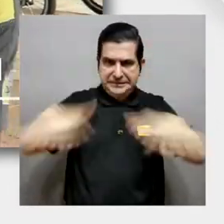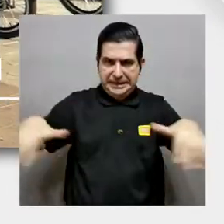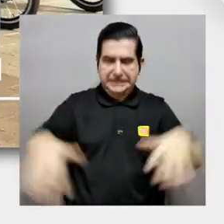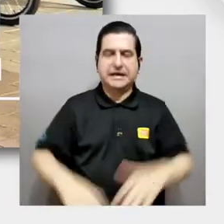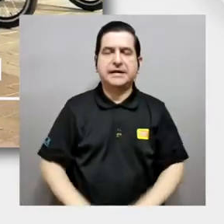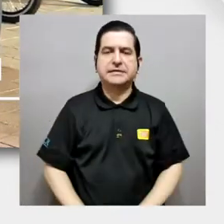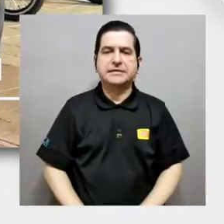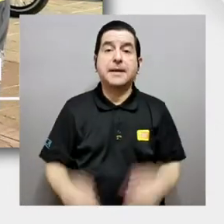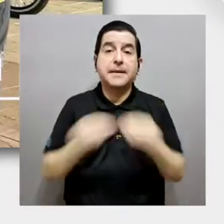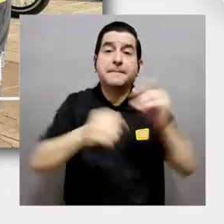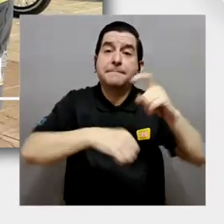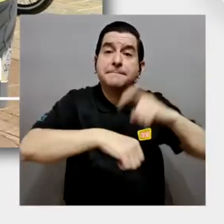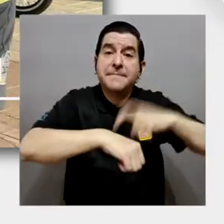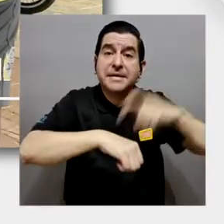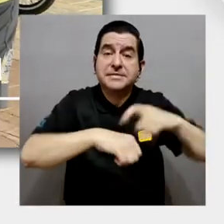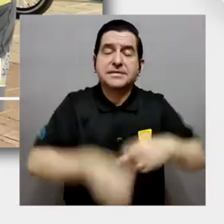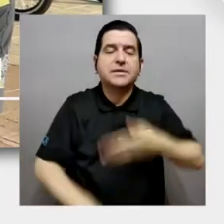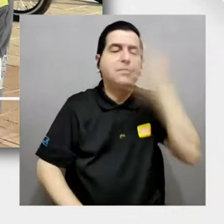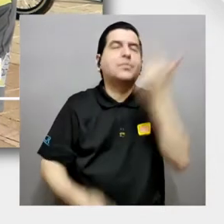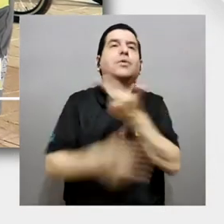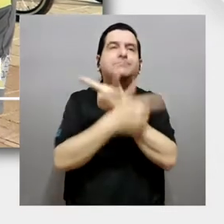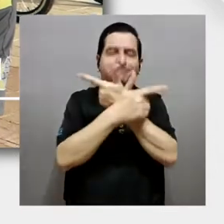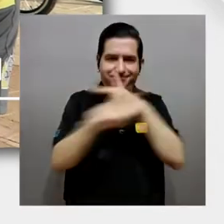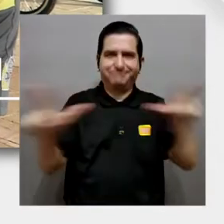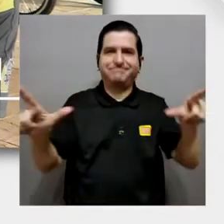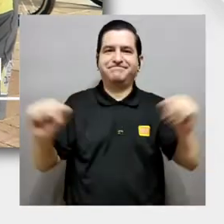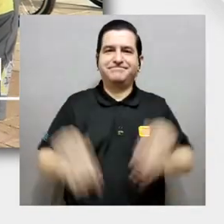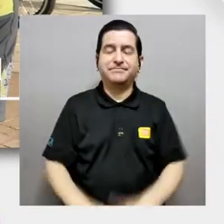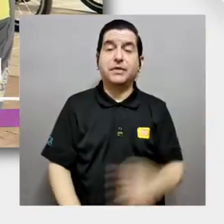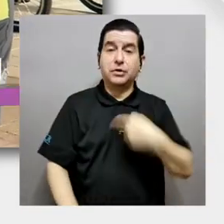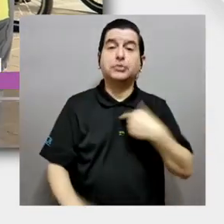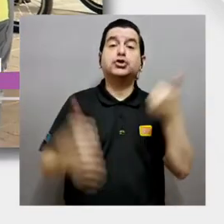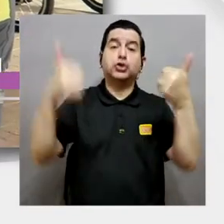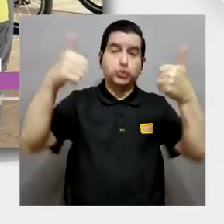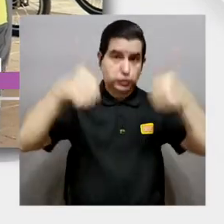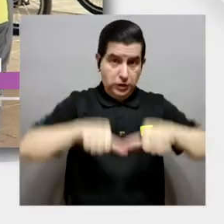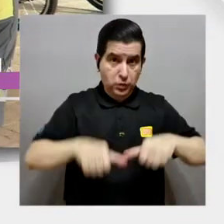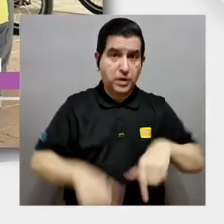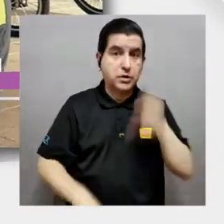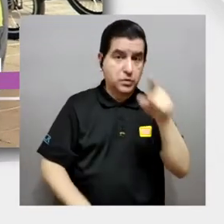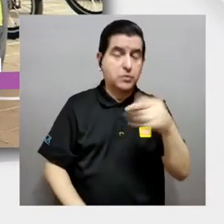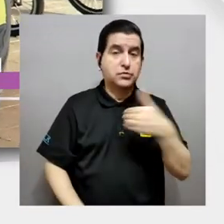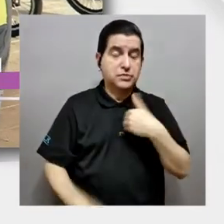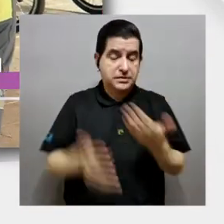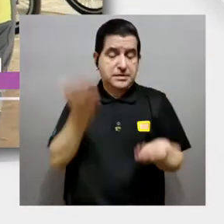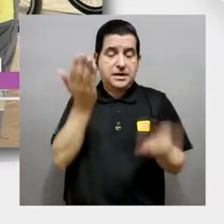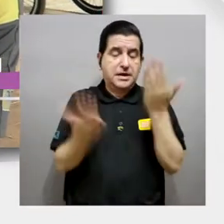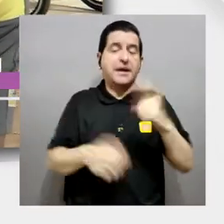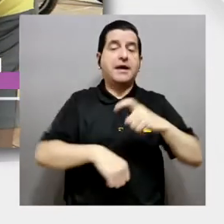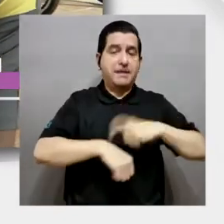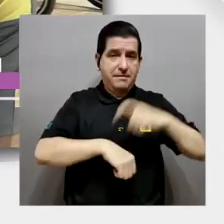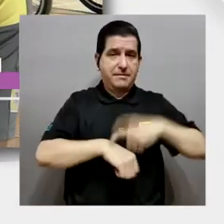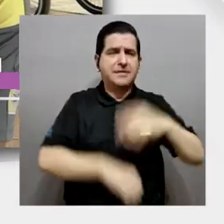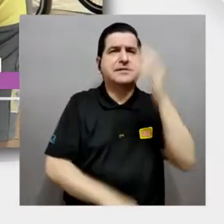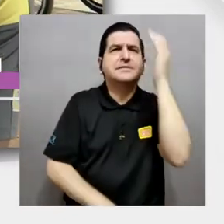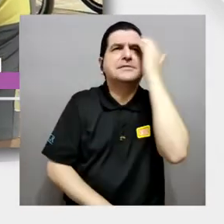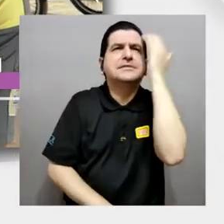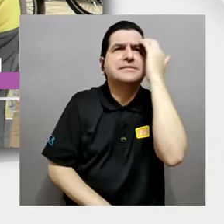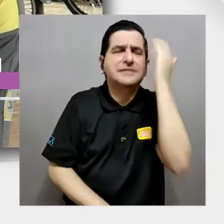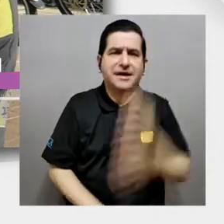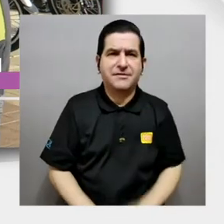So yeah, spend more time outdoor. I have to agree. So you need to balance your time, know when